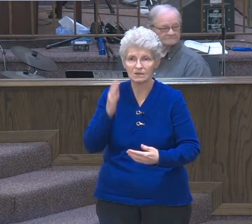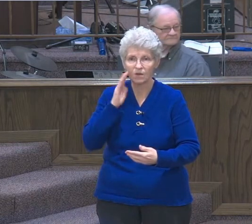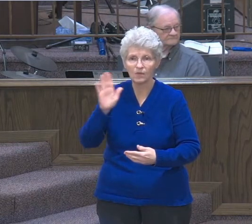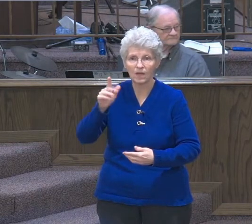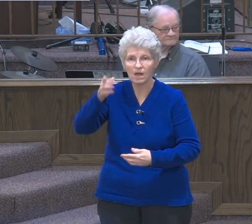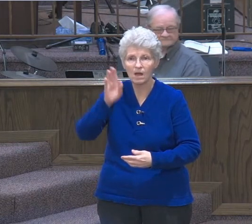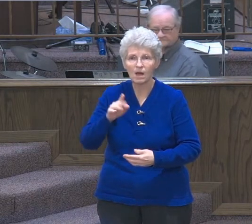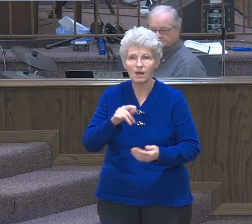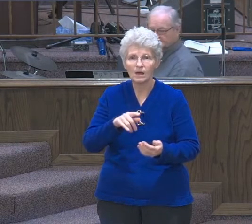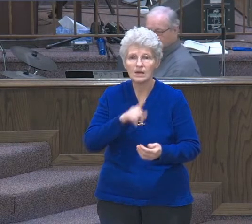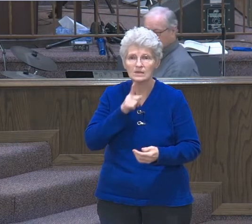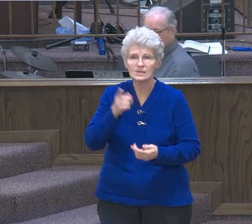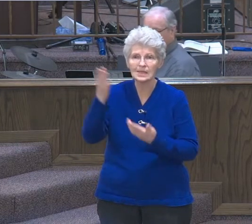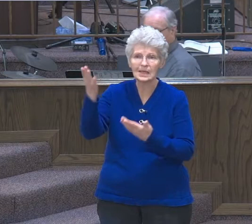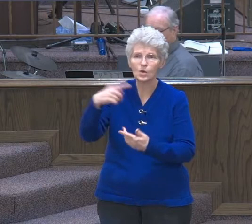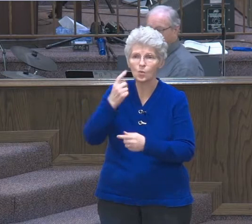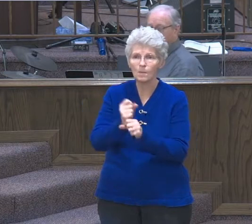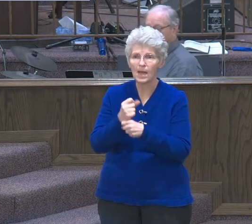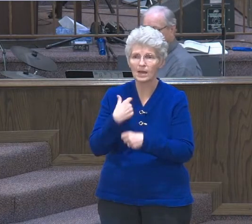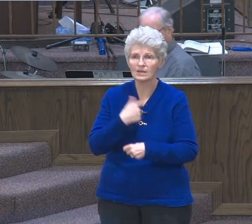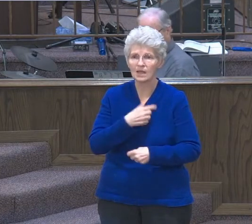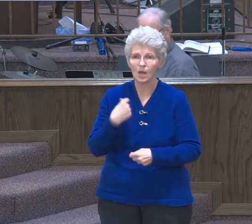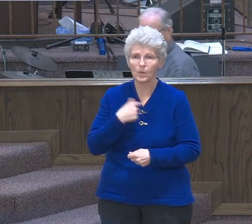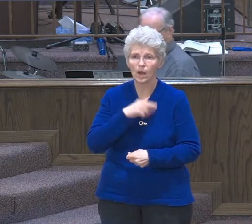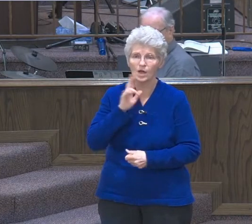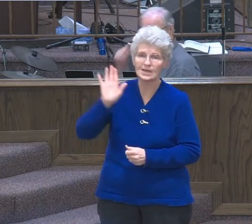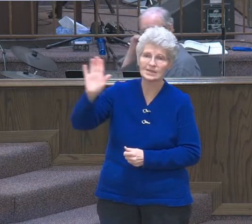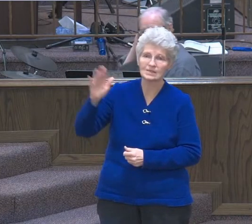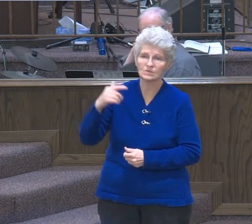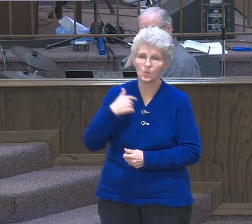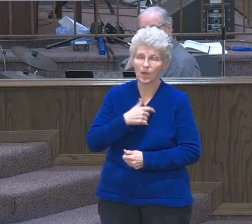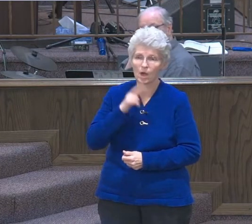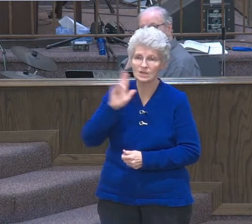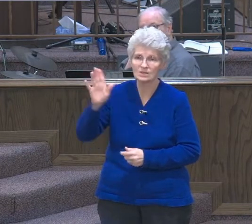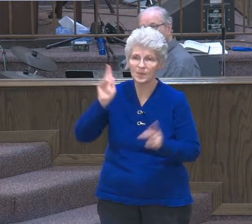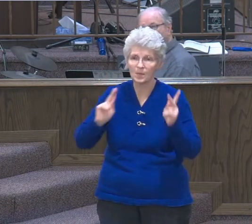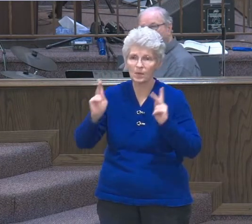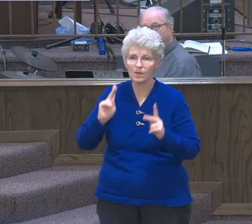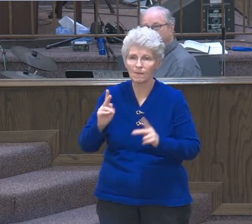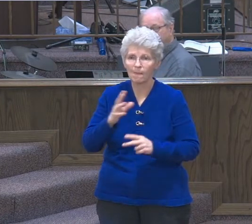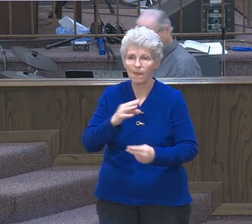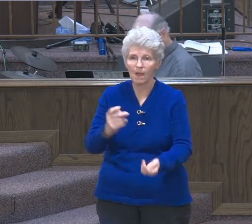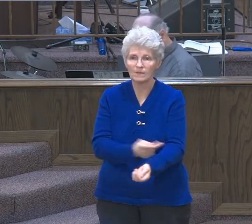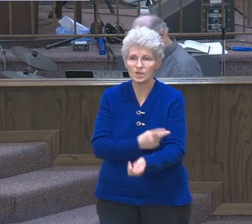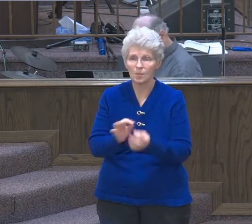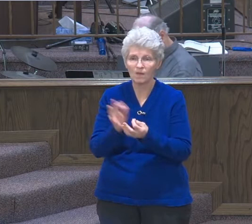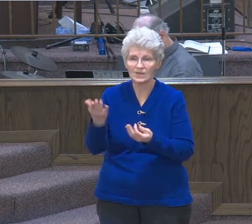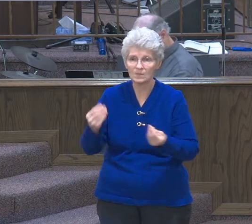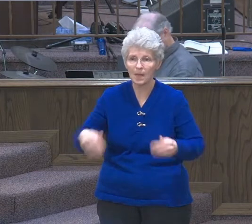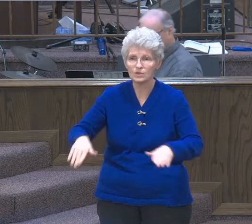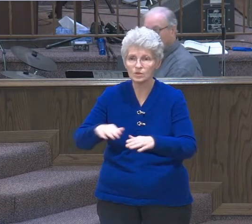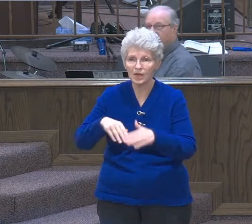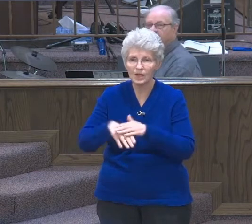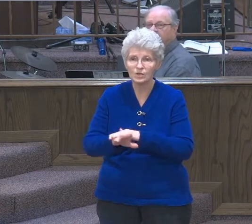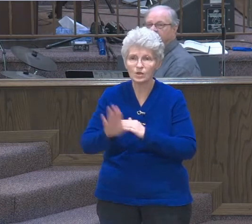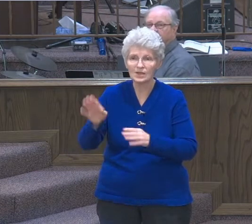is he who made us, and we are his. We are his people and the sheep of his pasture. Enter his gates